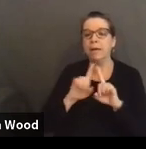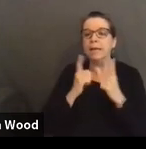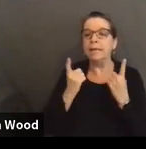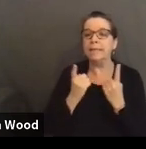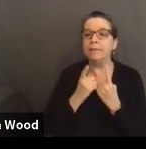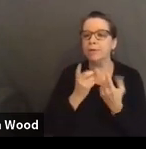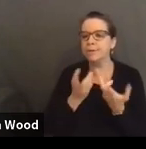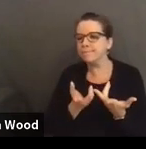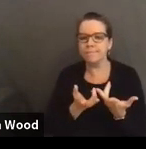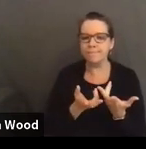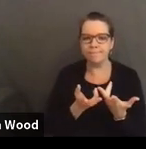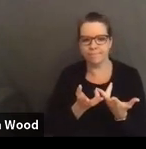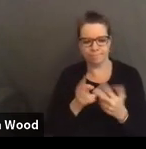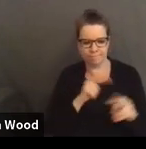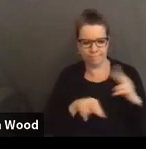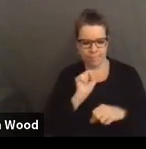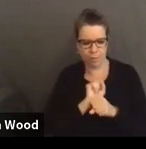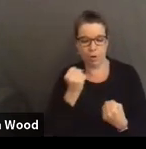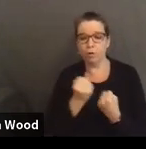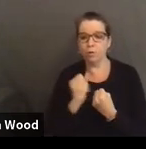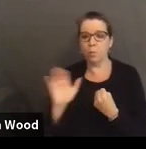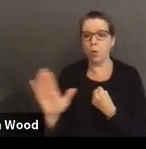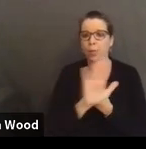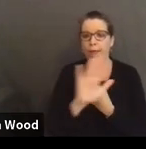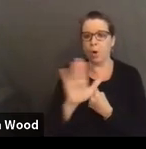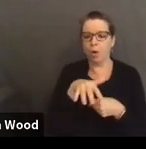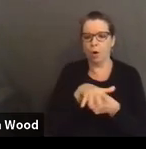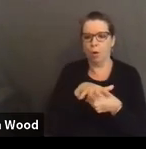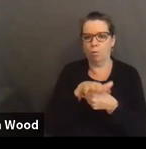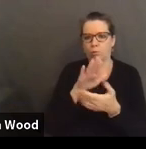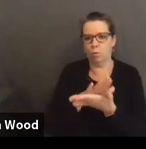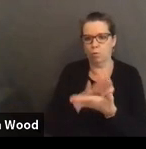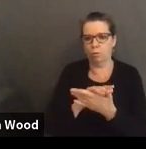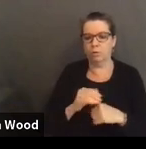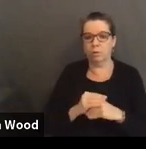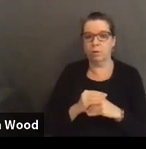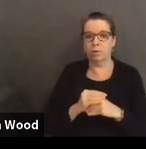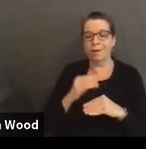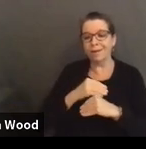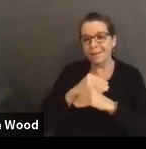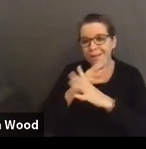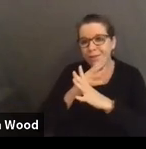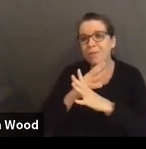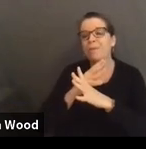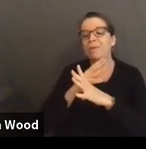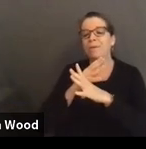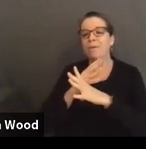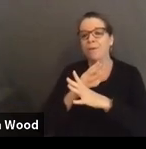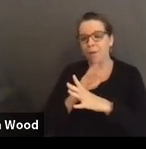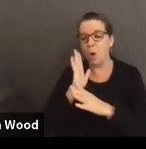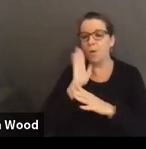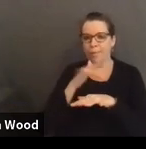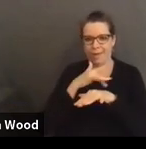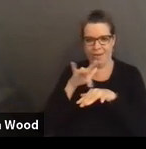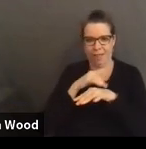leverage this upfront work to support their local adoption. Digital versions of materials will be freely